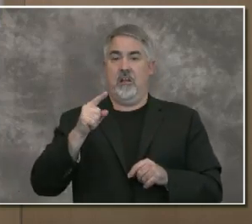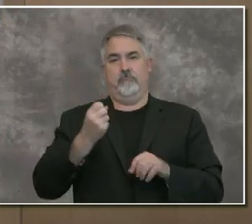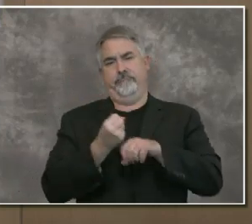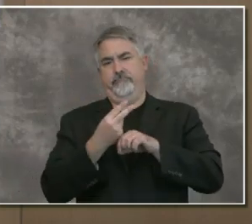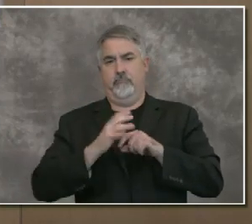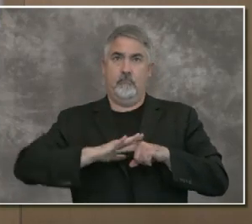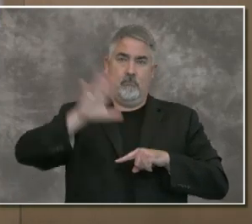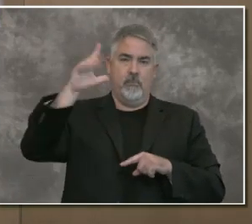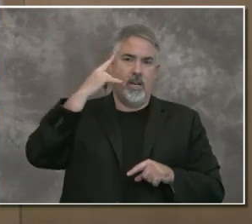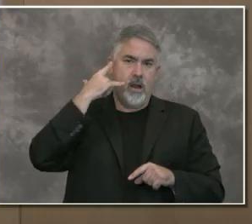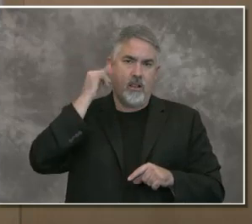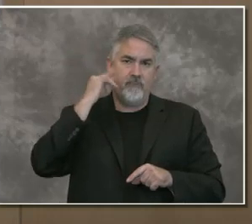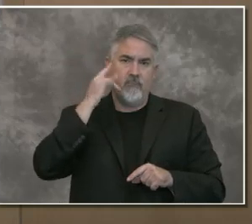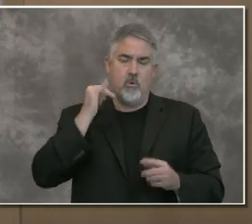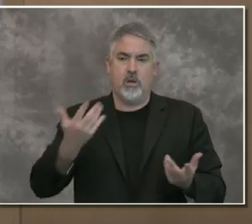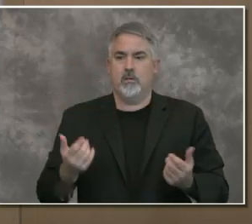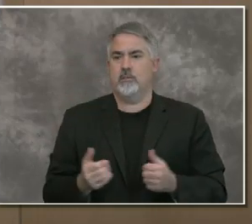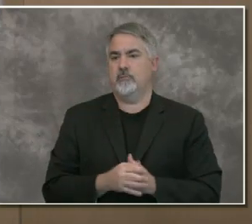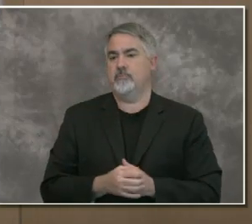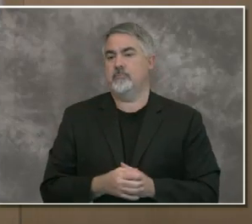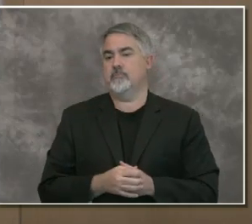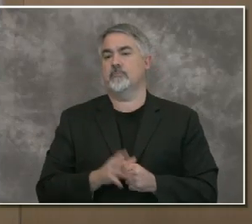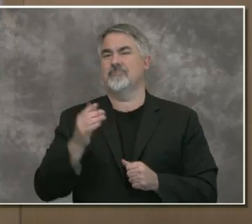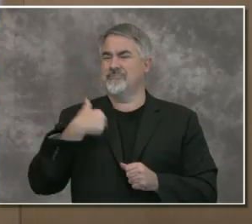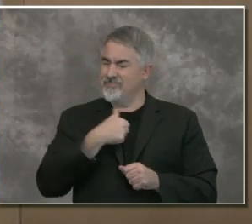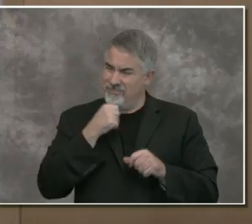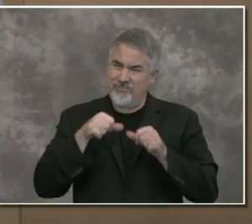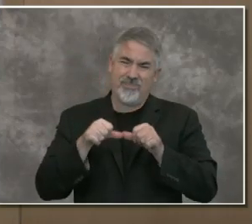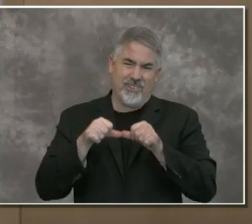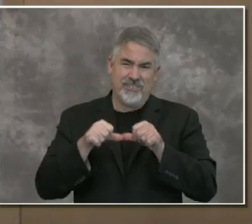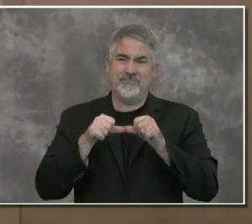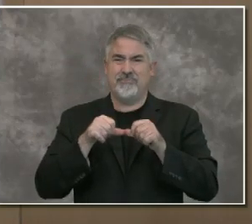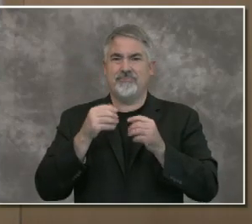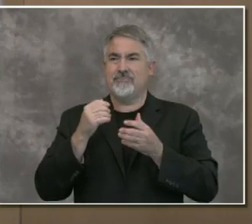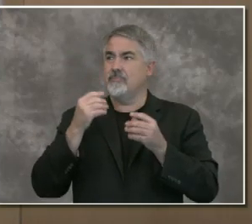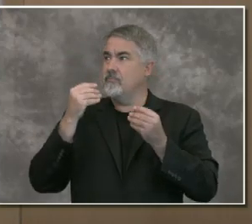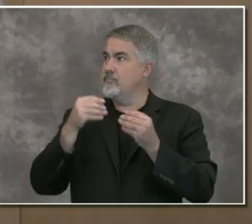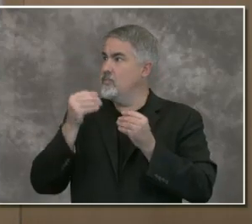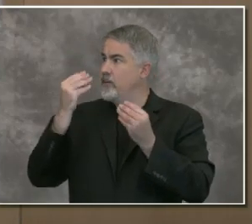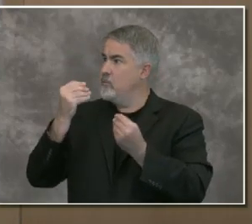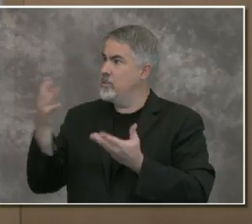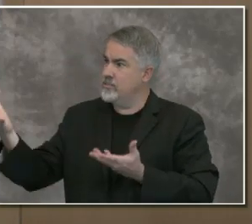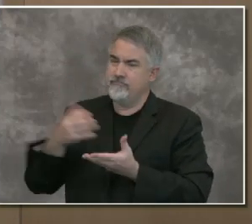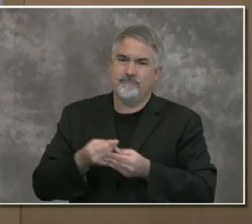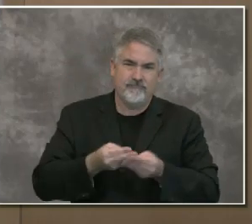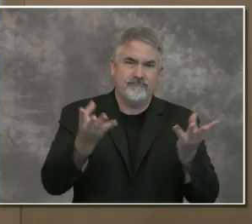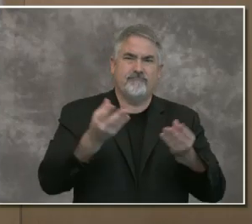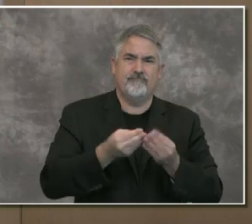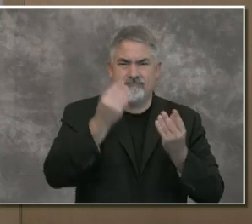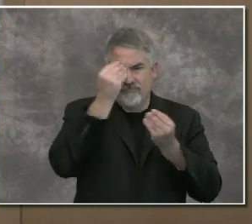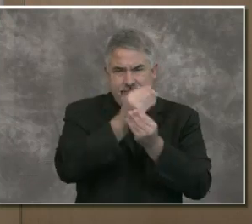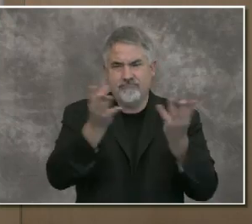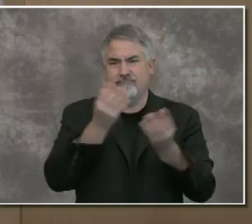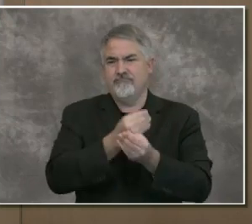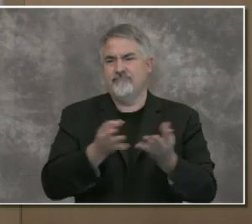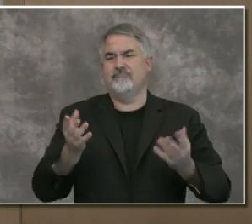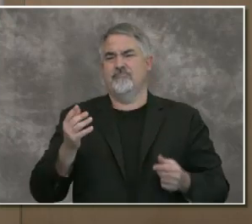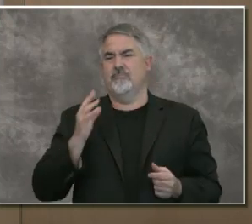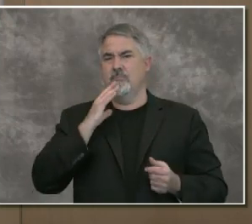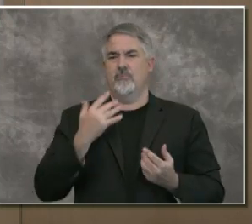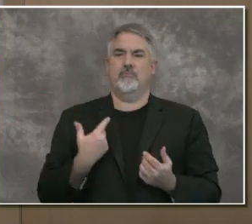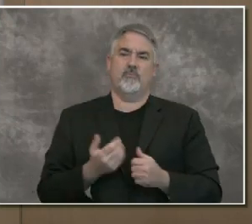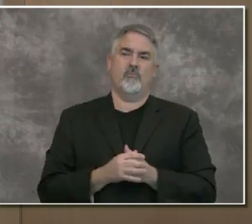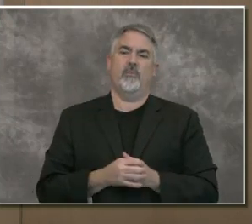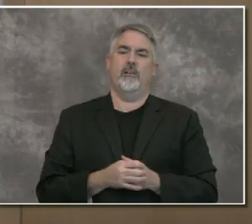data, as we continue to get new data, we will use that information to help really identify when